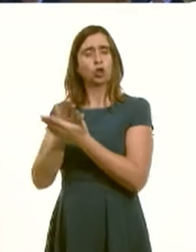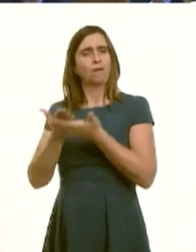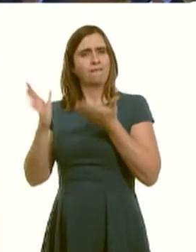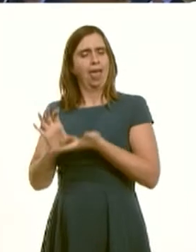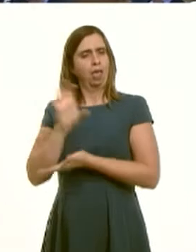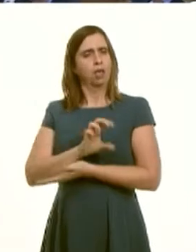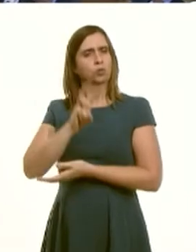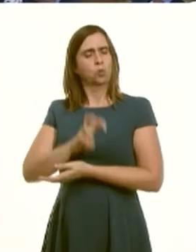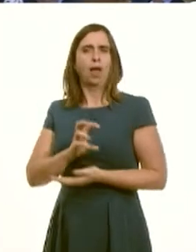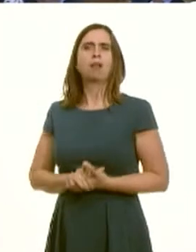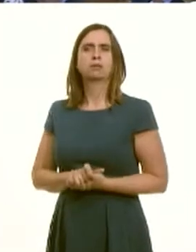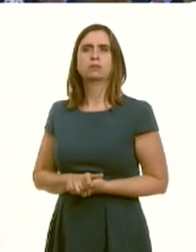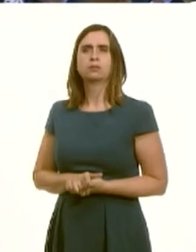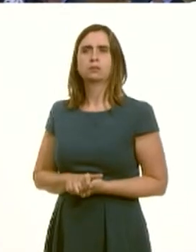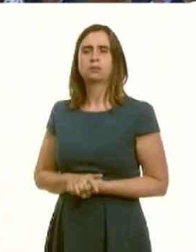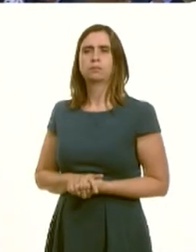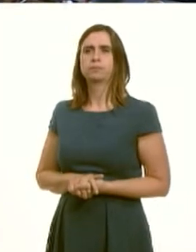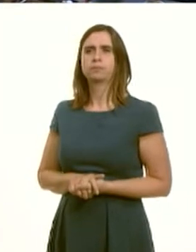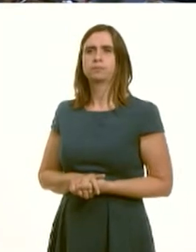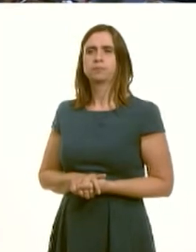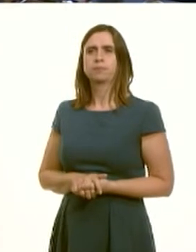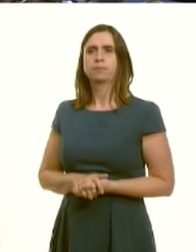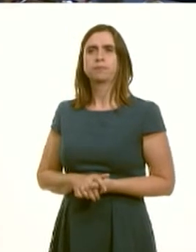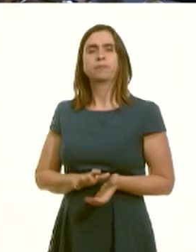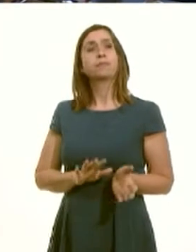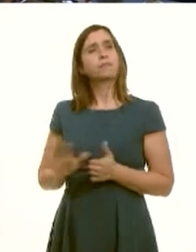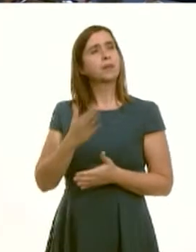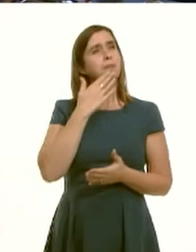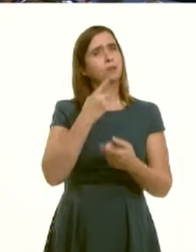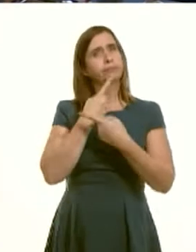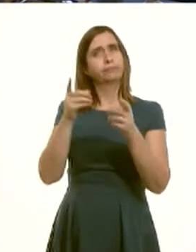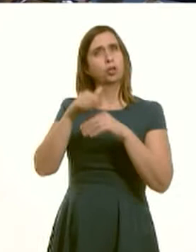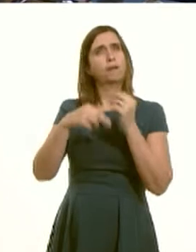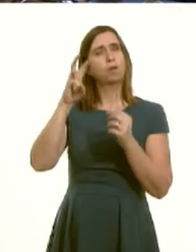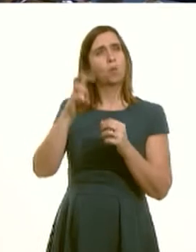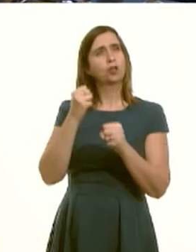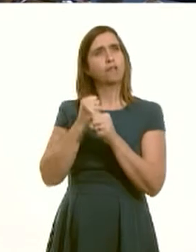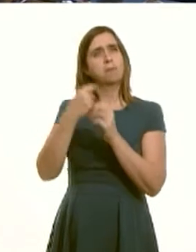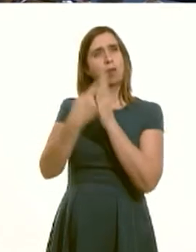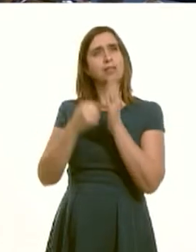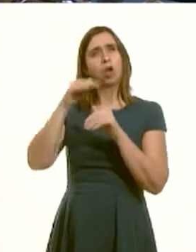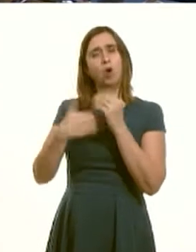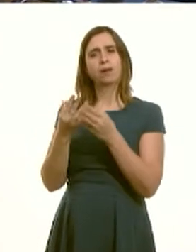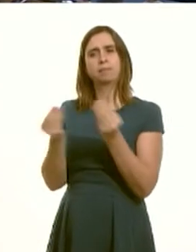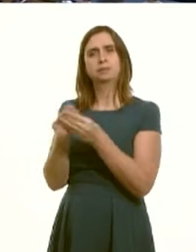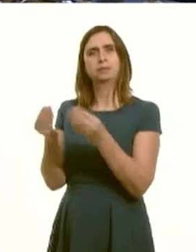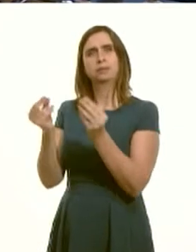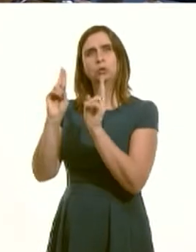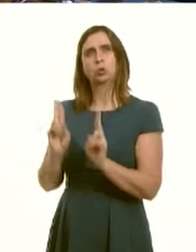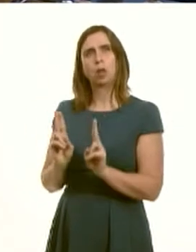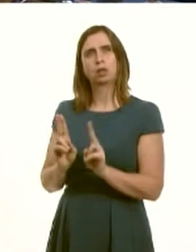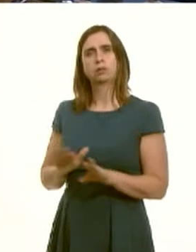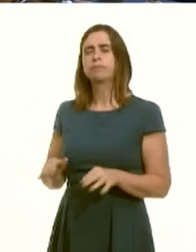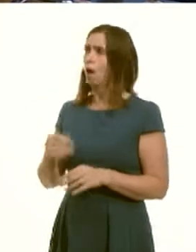Black. Thank you, Presiding Officer. Will the First Minister make a statement on Welsh Government policy on school absences? Well, of course, we all